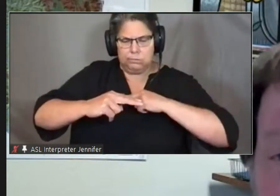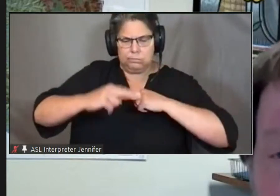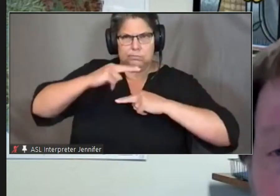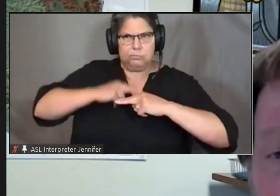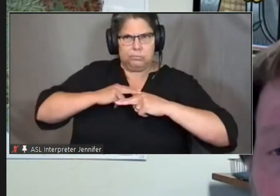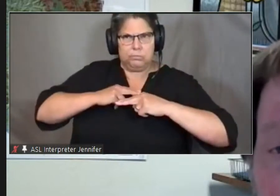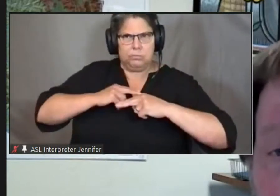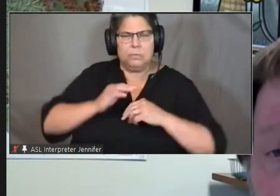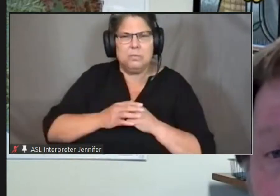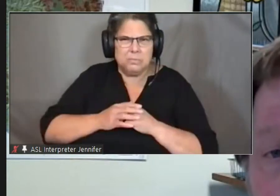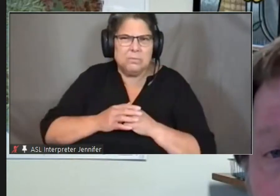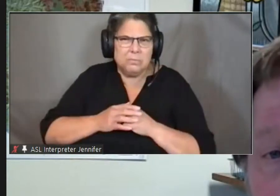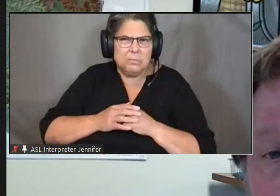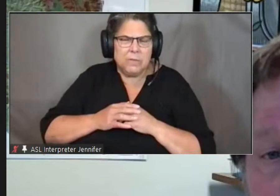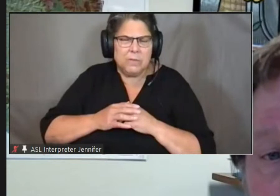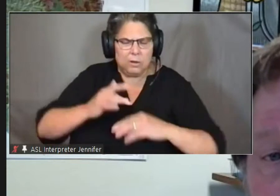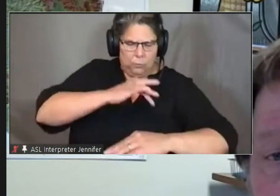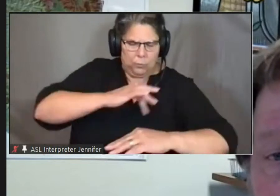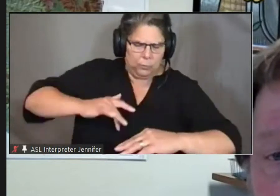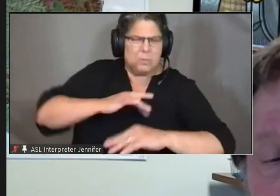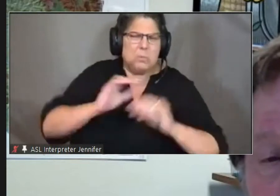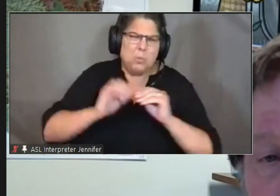more comfortable for people.